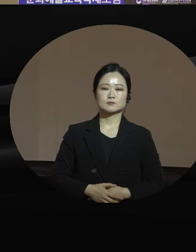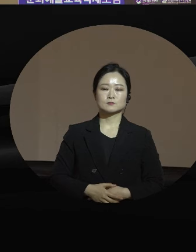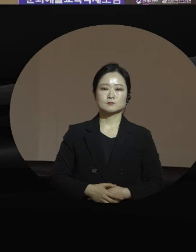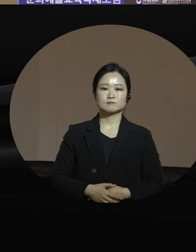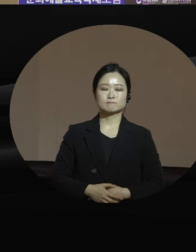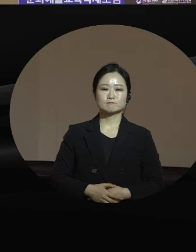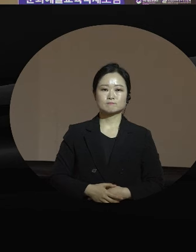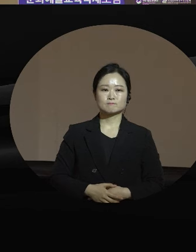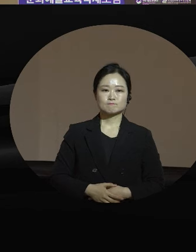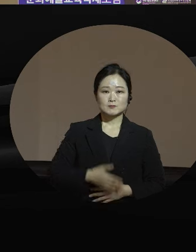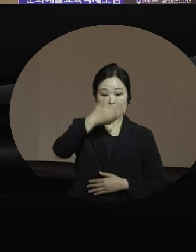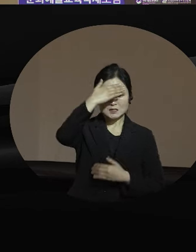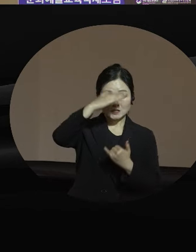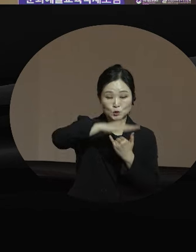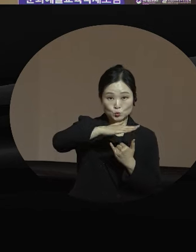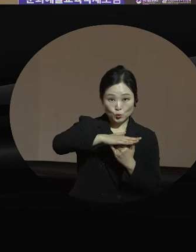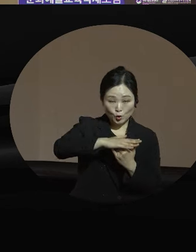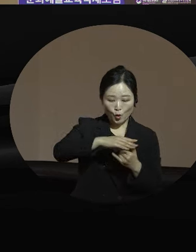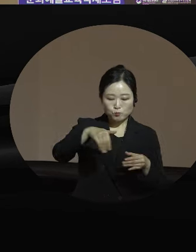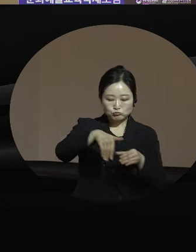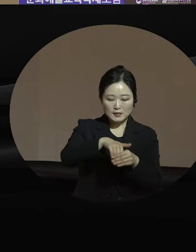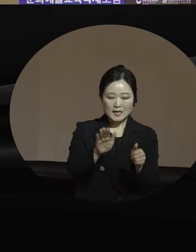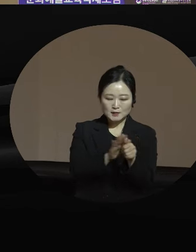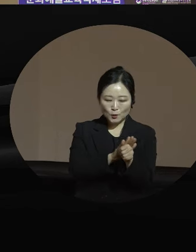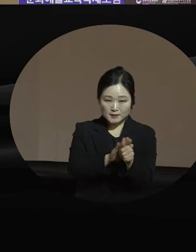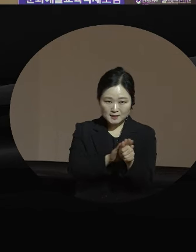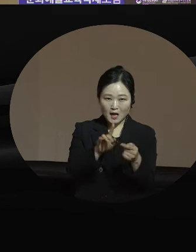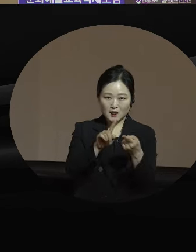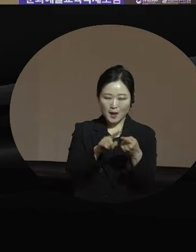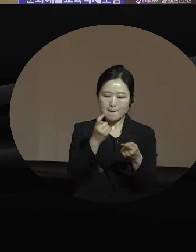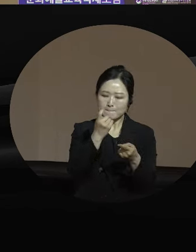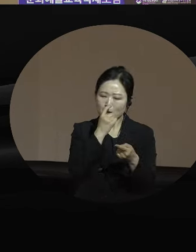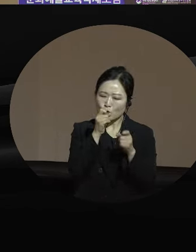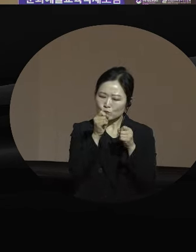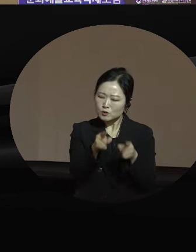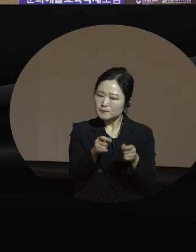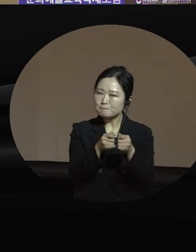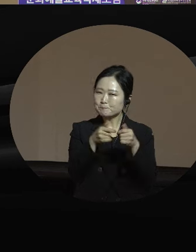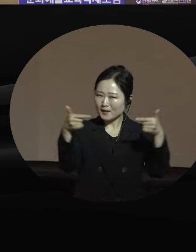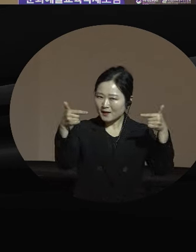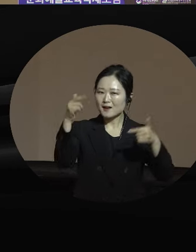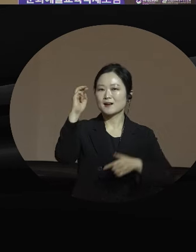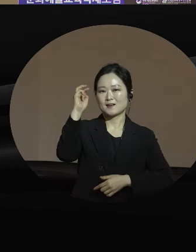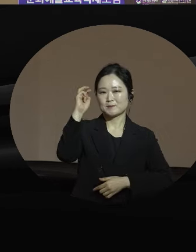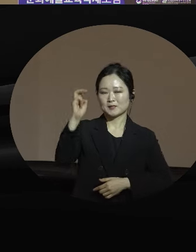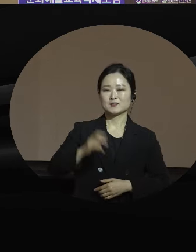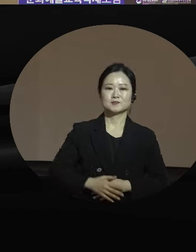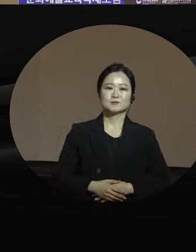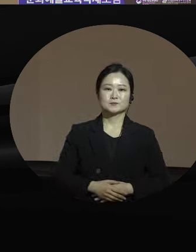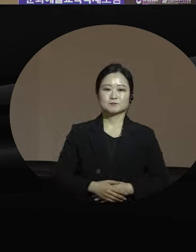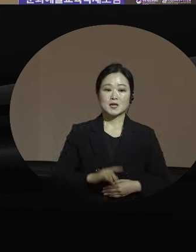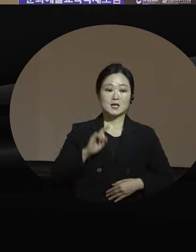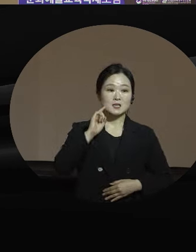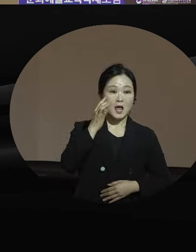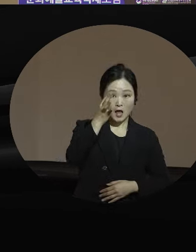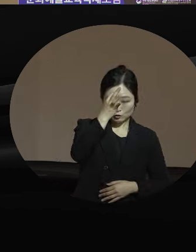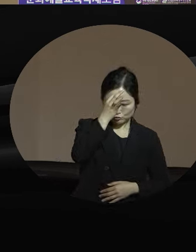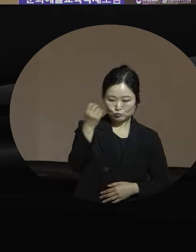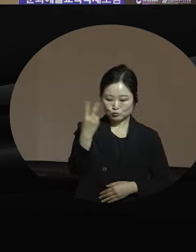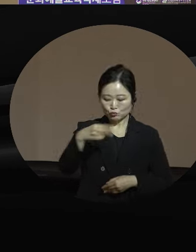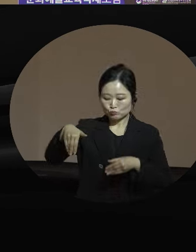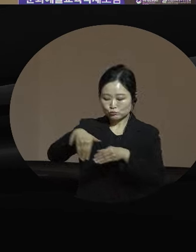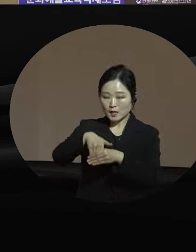to cultural services for teenagers will be increased. It will influence the adolescent behavior